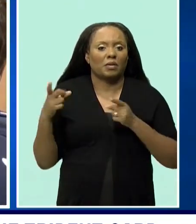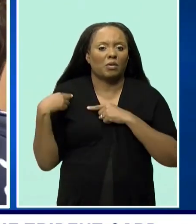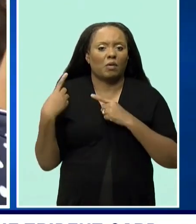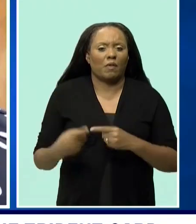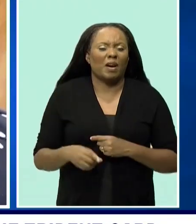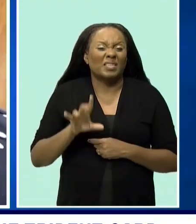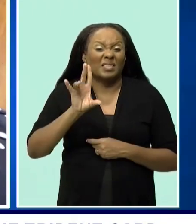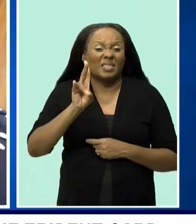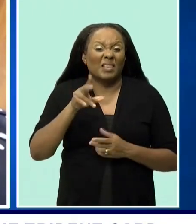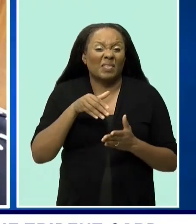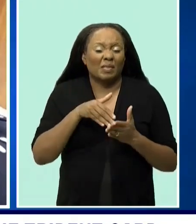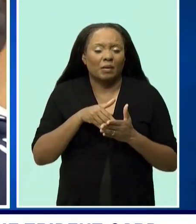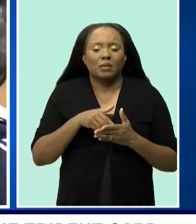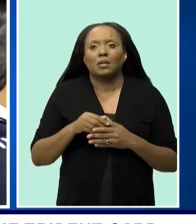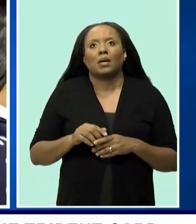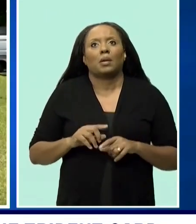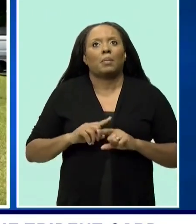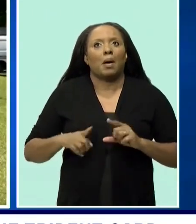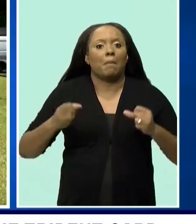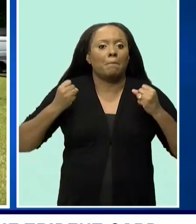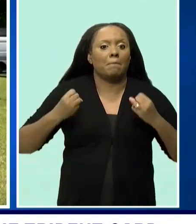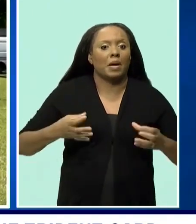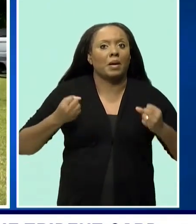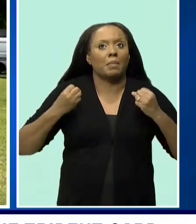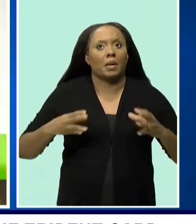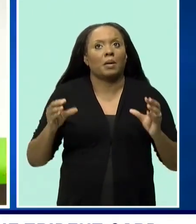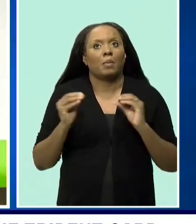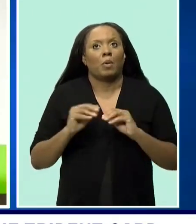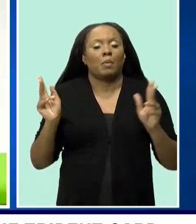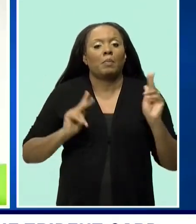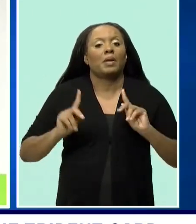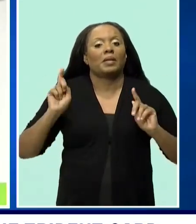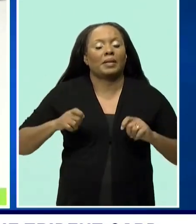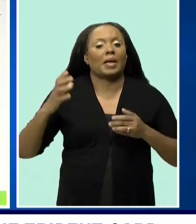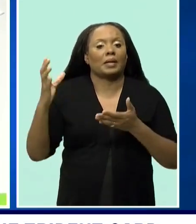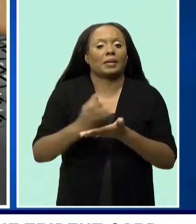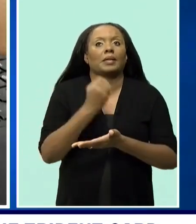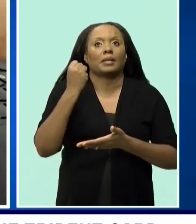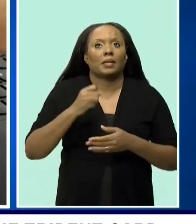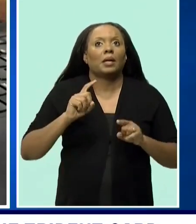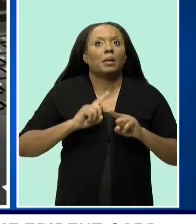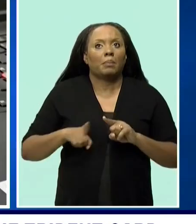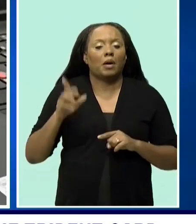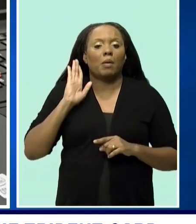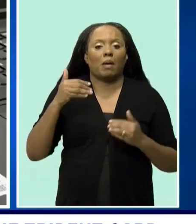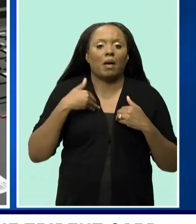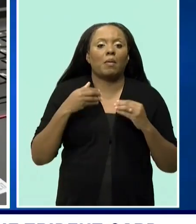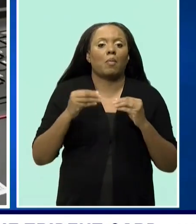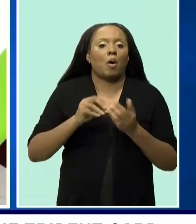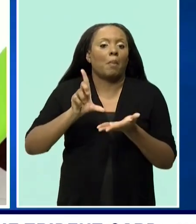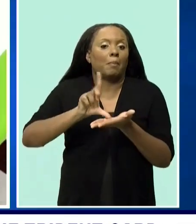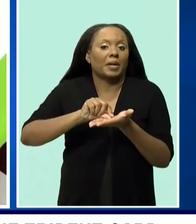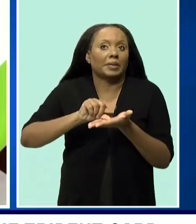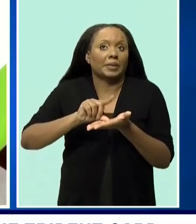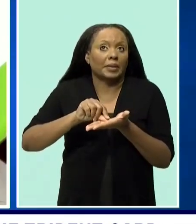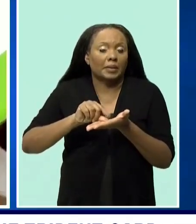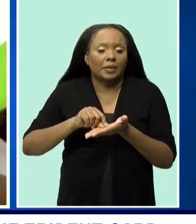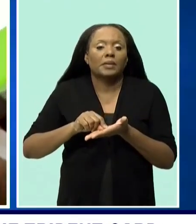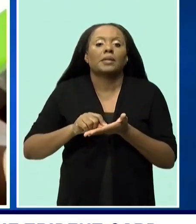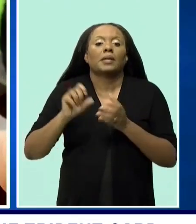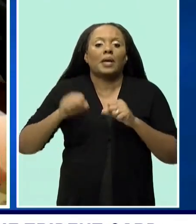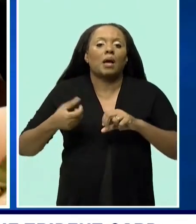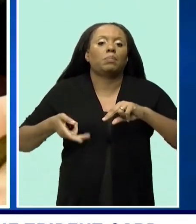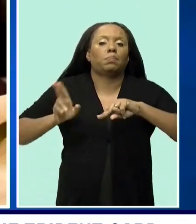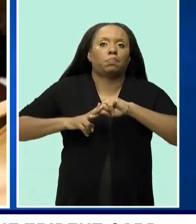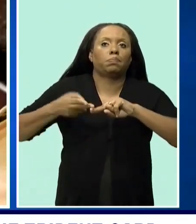137,561 Barbadians already registered. But she is confident with the acquisition of additional printers and quality assurance machines, those numbers can be